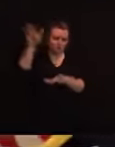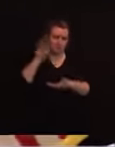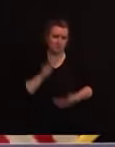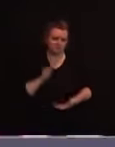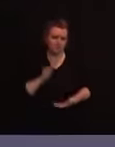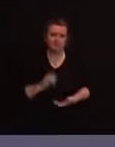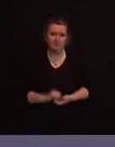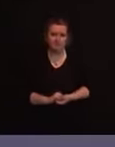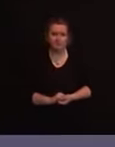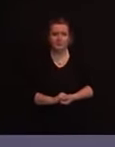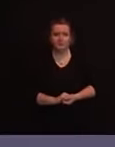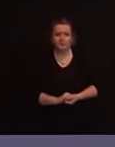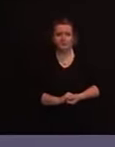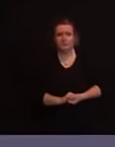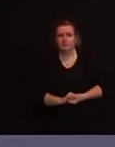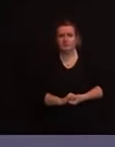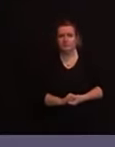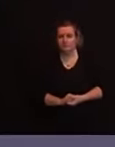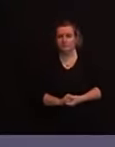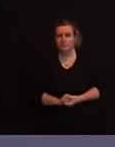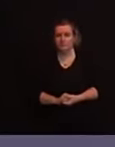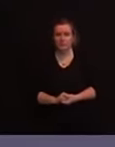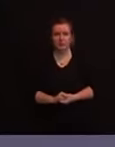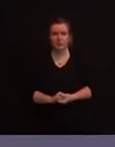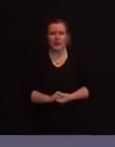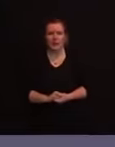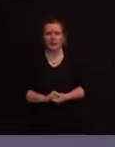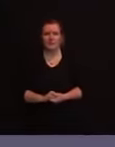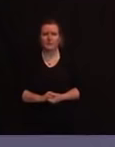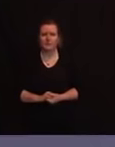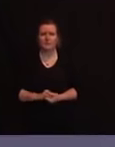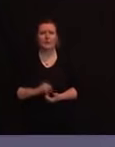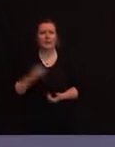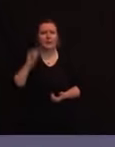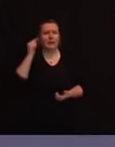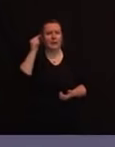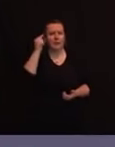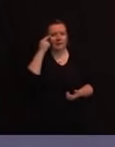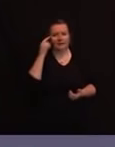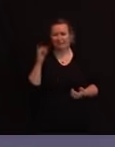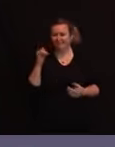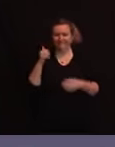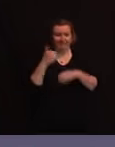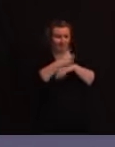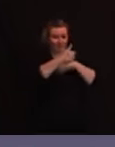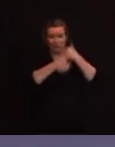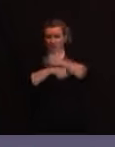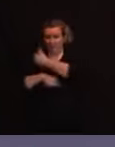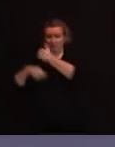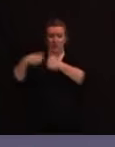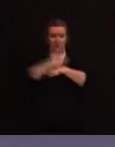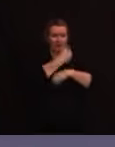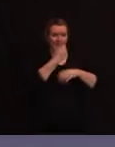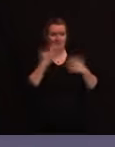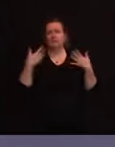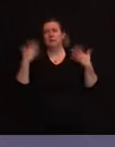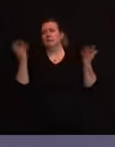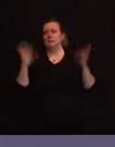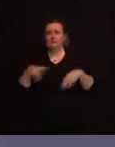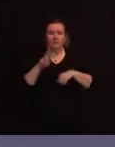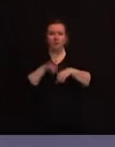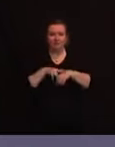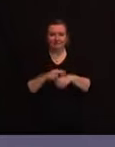has ever been invoked as it relates to government-related activity. But I don't know whether or not